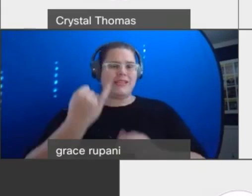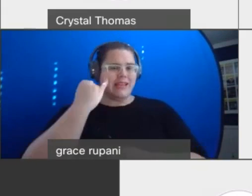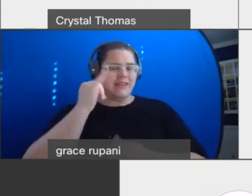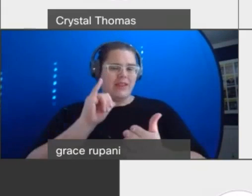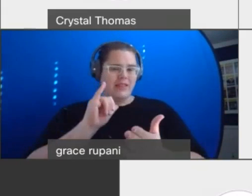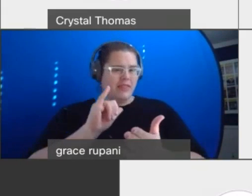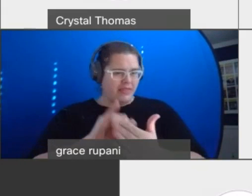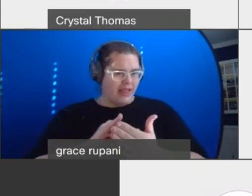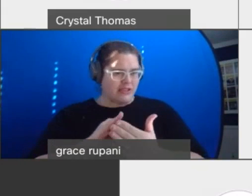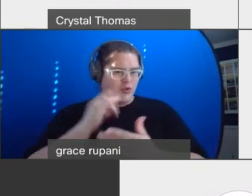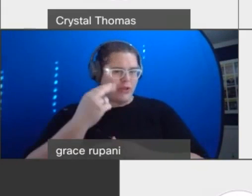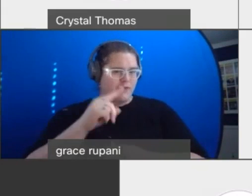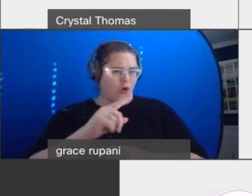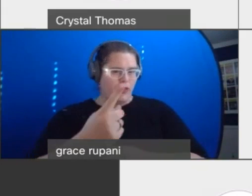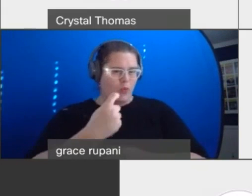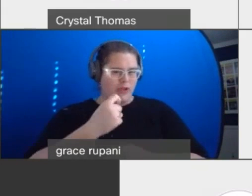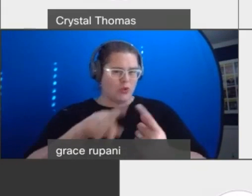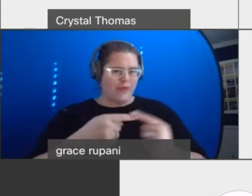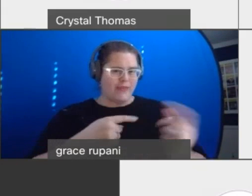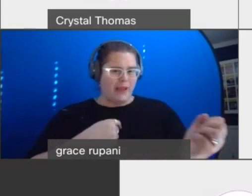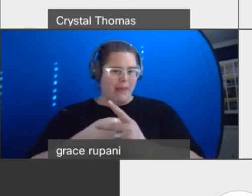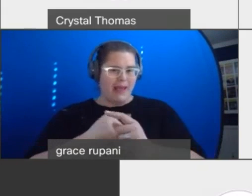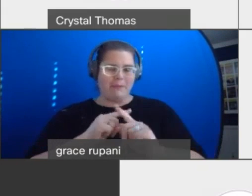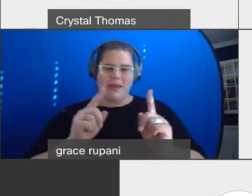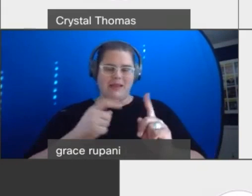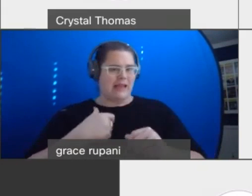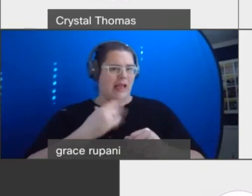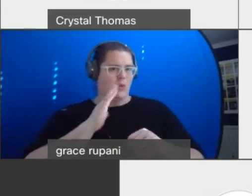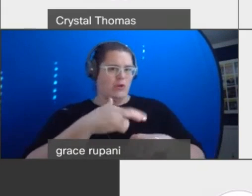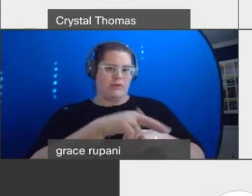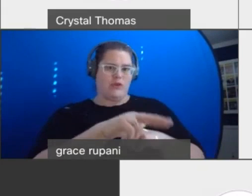when they come back. But I will defer to DC Health on that.